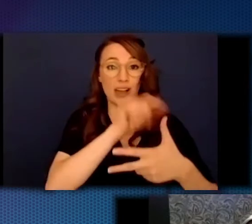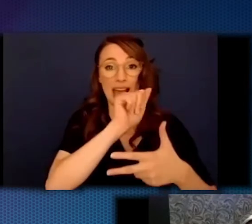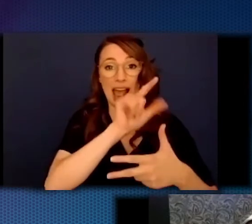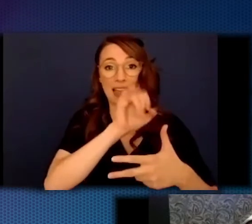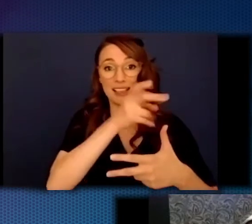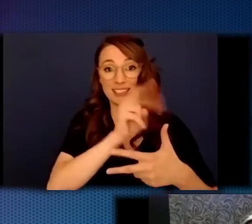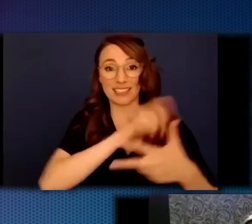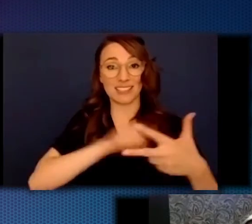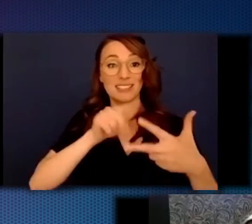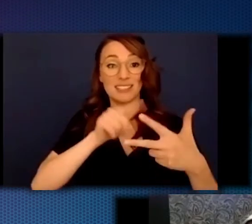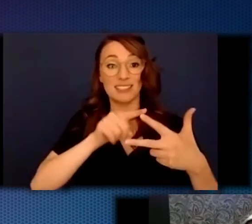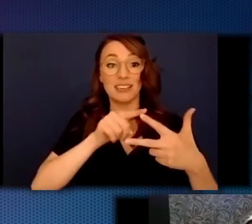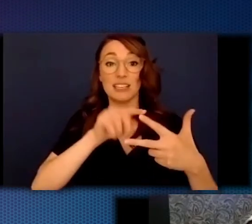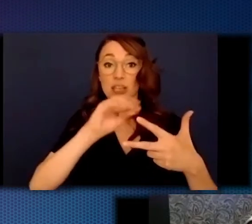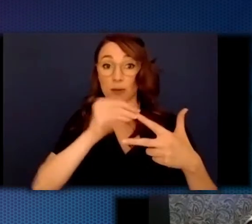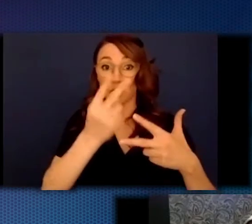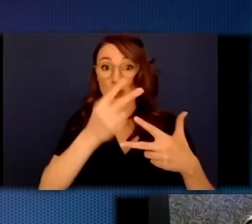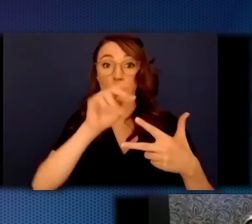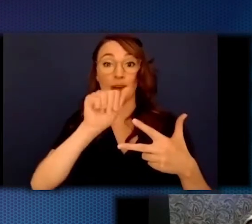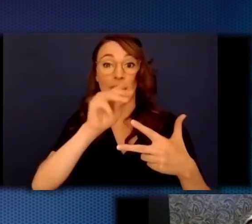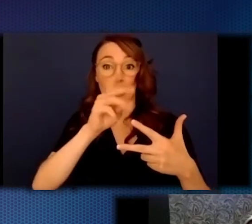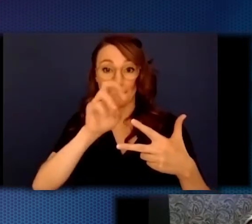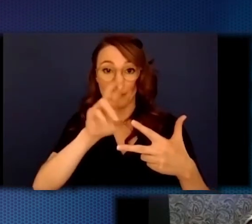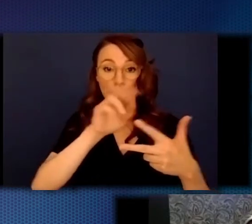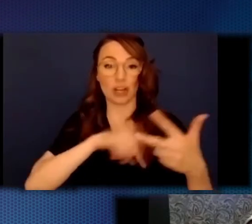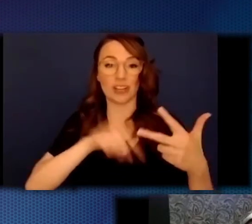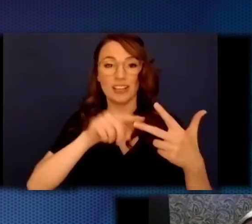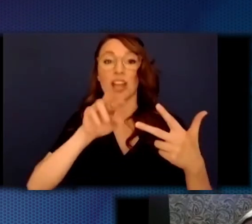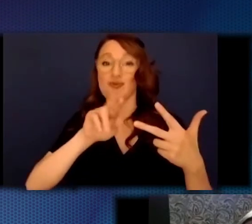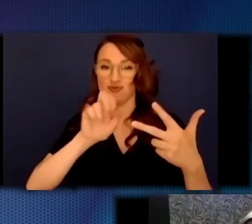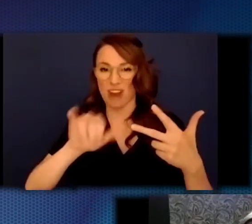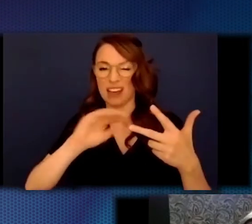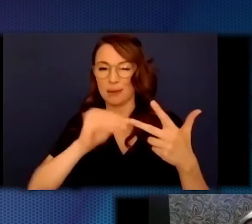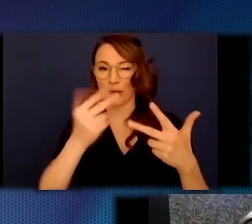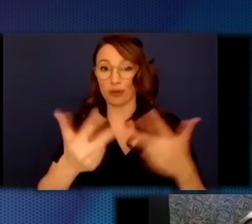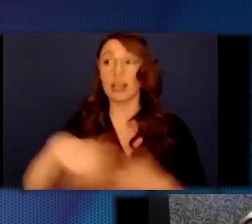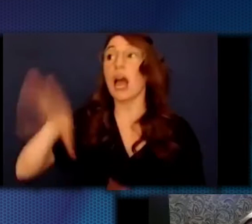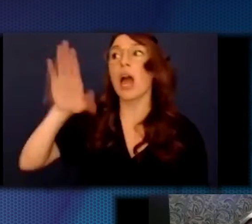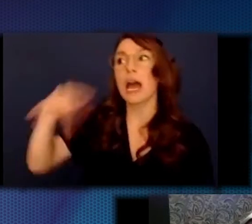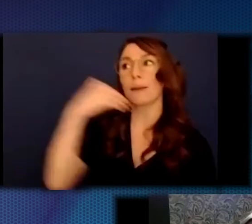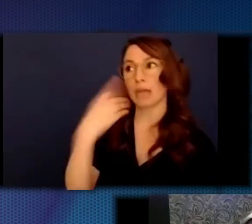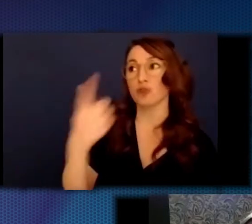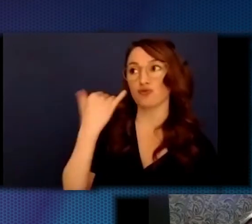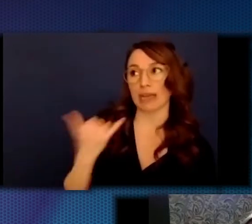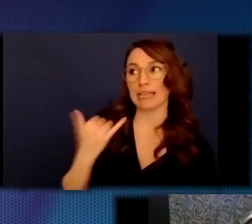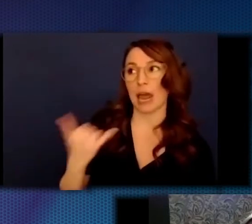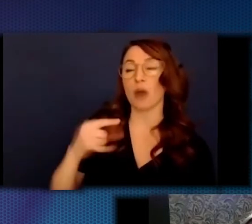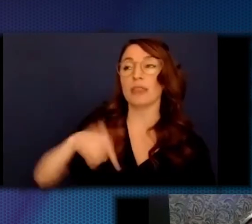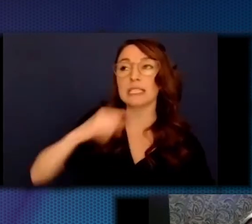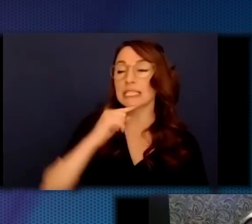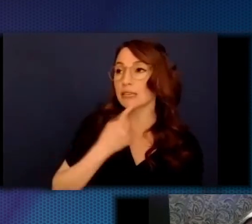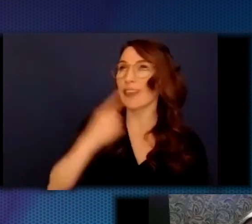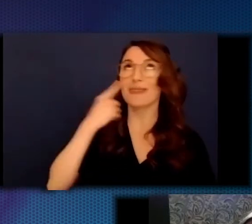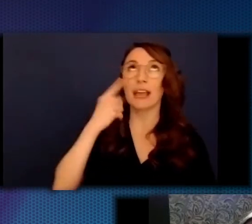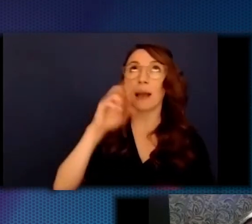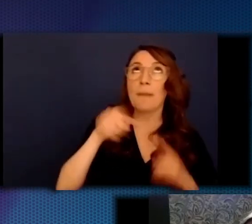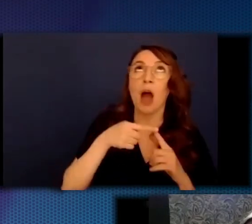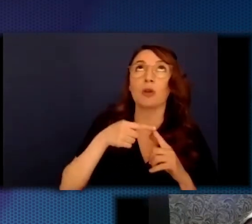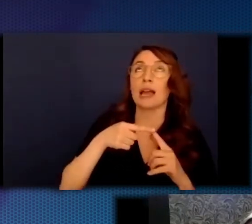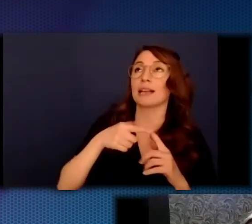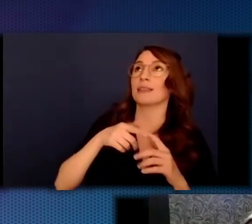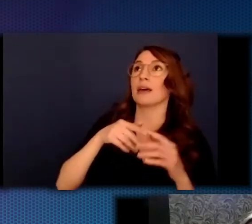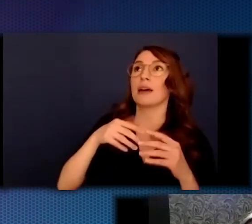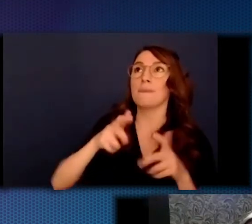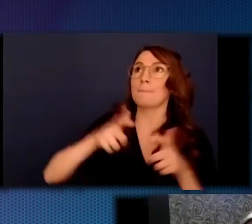Guys, I tell you right now, this is very, very serious. Think about this. Think about the Great Migration. Now, Black people didn't have a whole